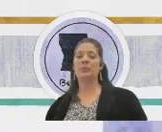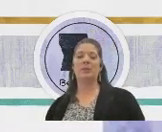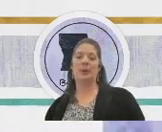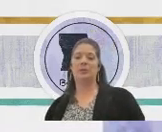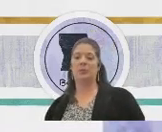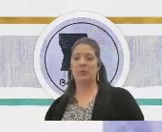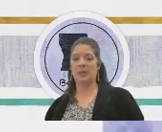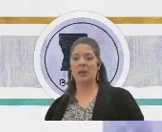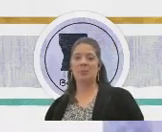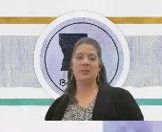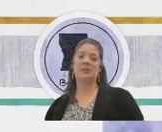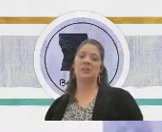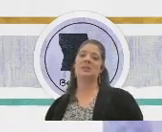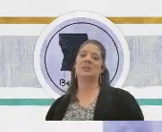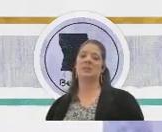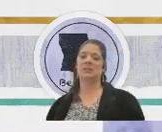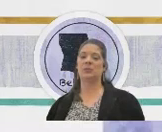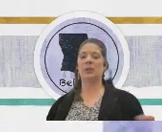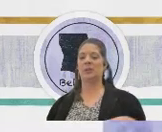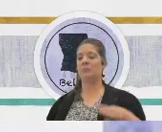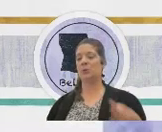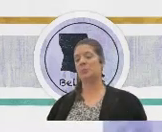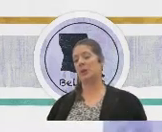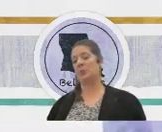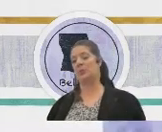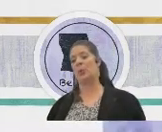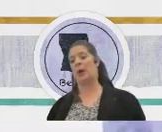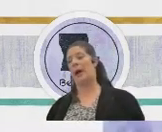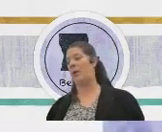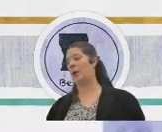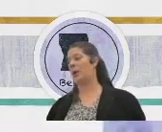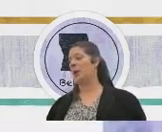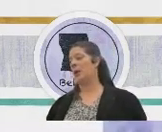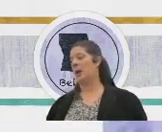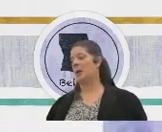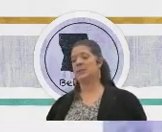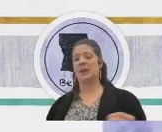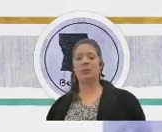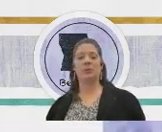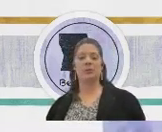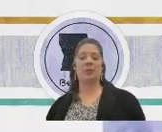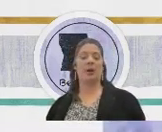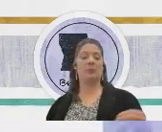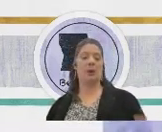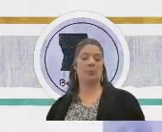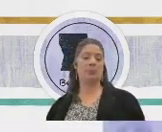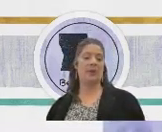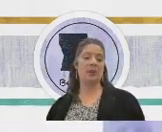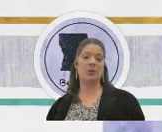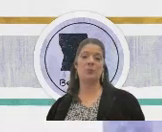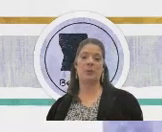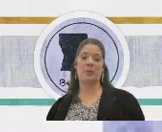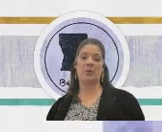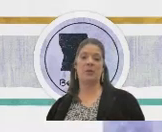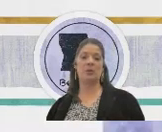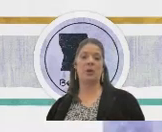This is a reminder about those reading competencies. This is really most applicable for our stakeholders from our prep